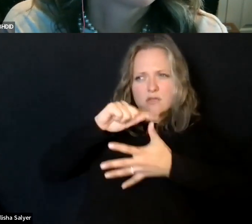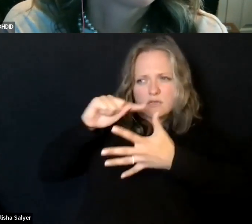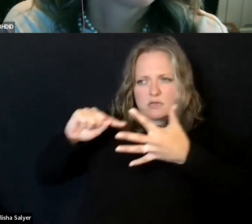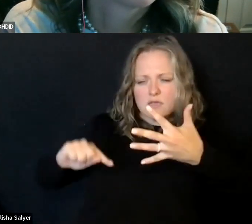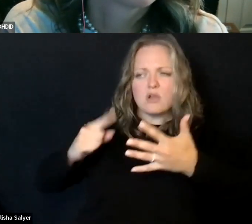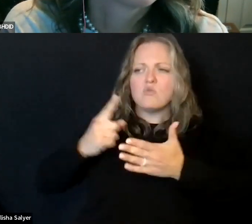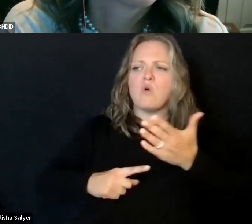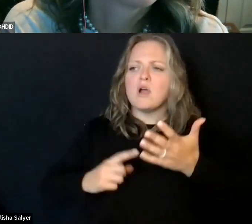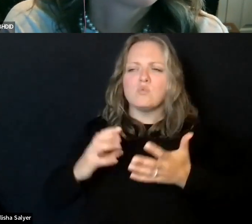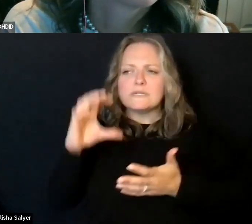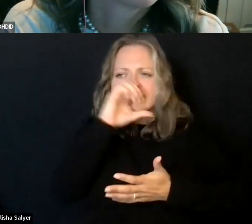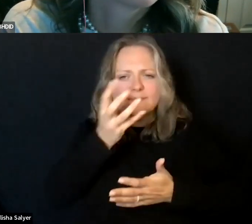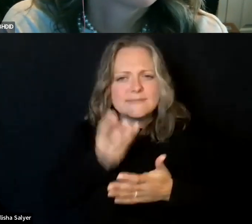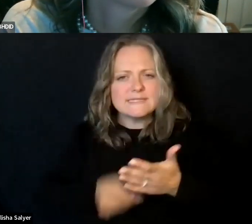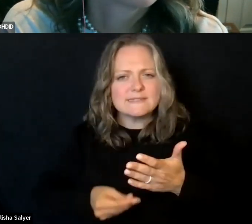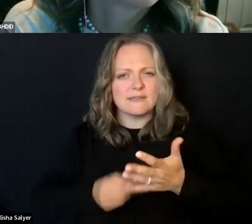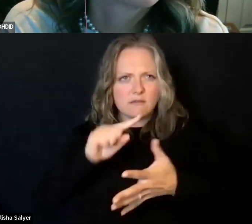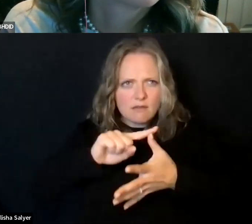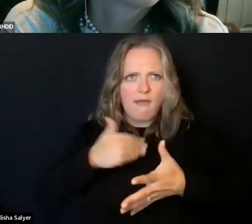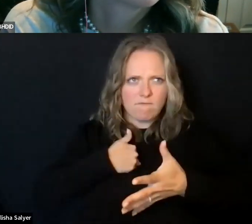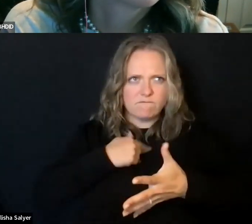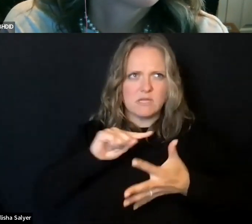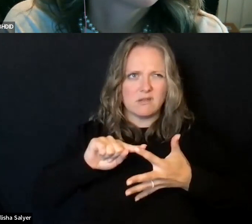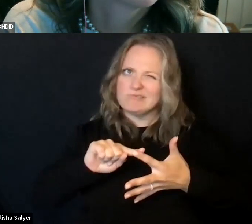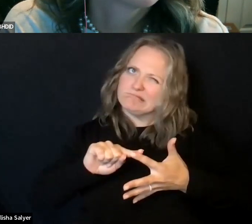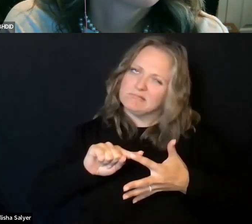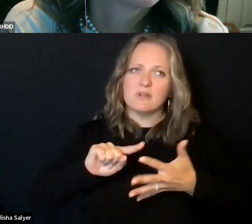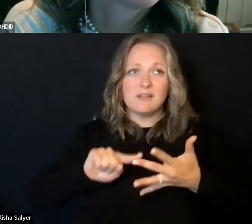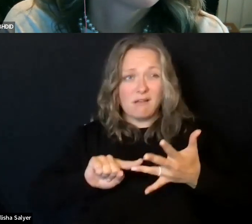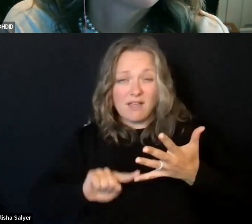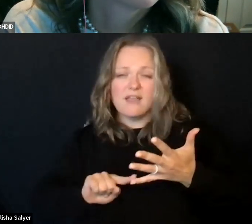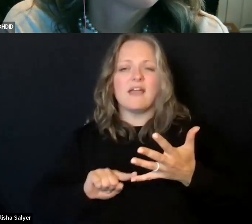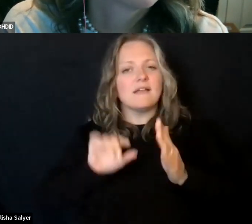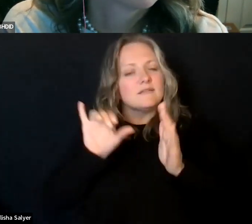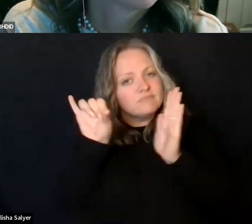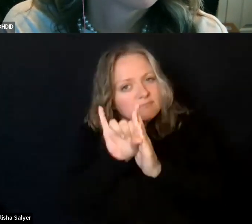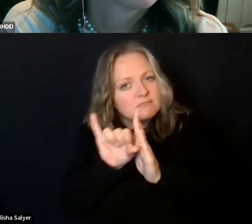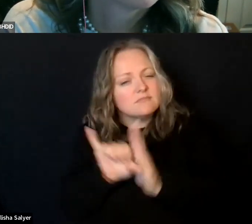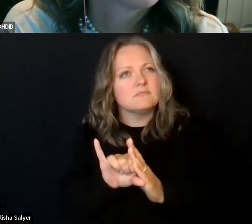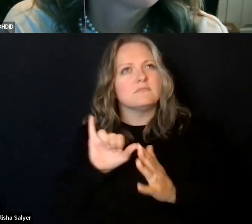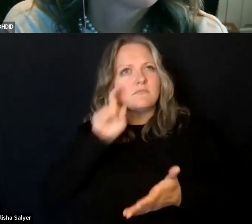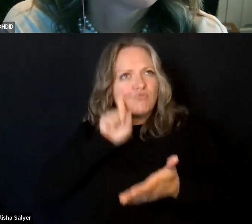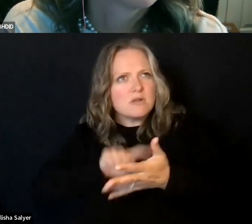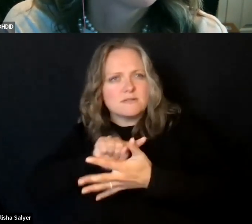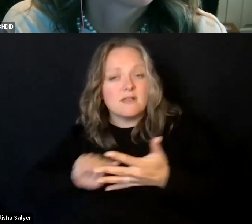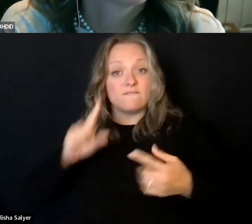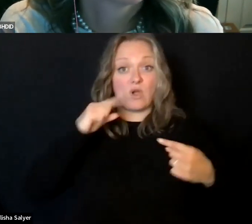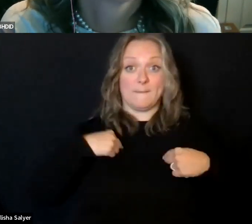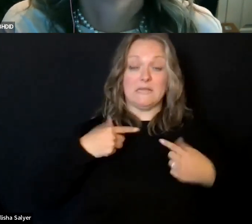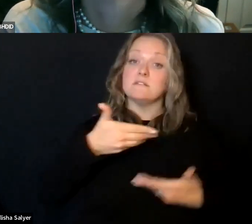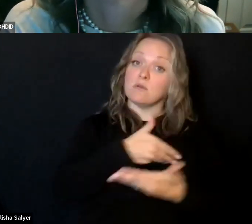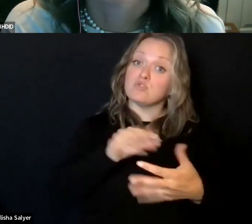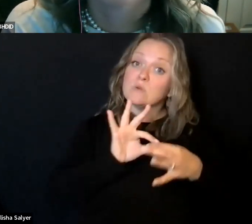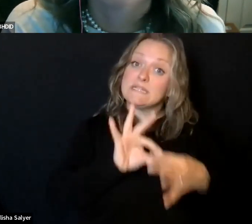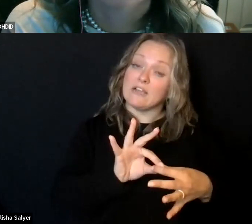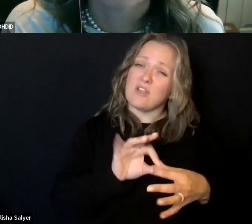protective factor wise in my life. And once I was able to like recognize like one thing for me, social connections was kind